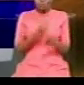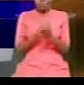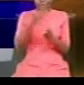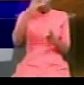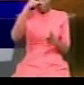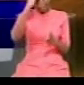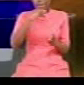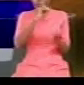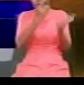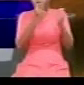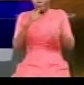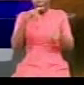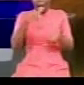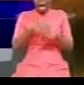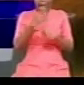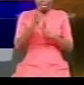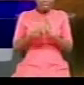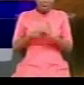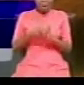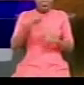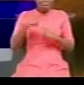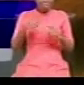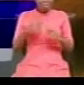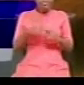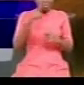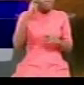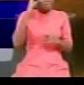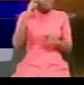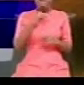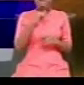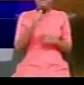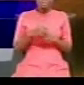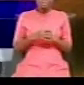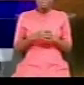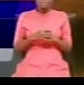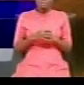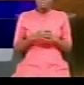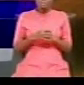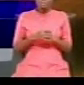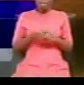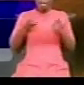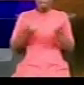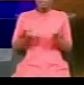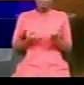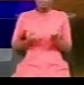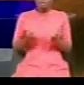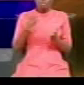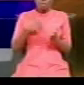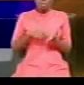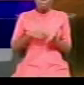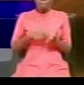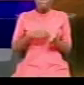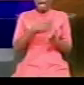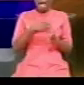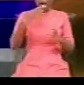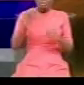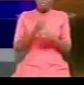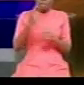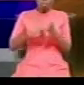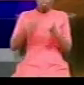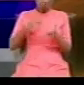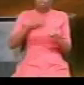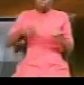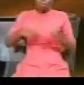cometh at an hour when ye think not. Let's rise up and take what the Lord